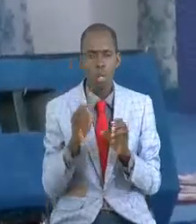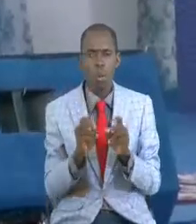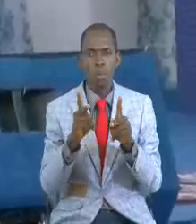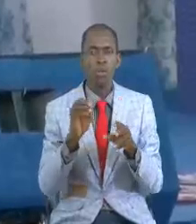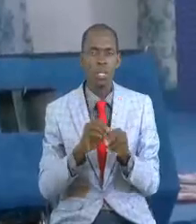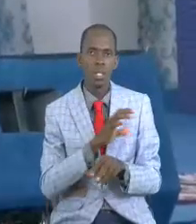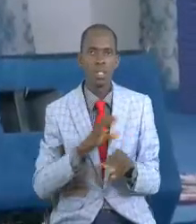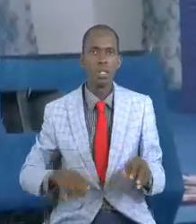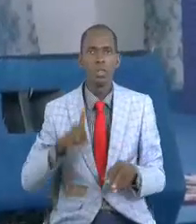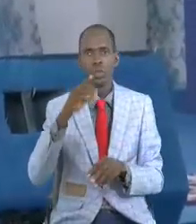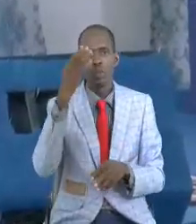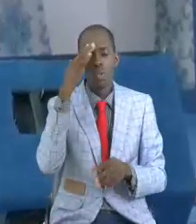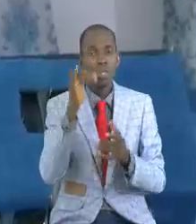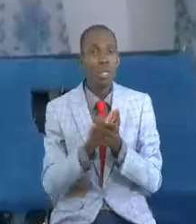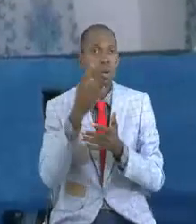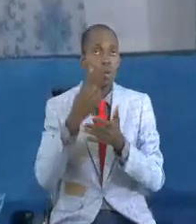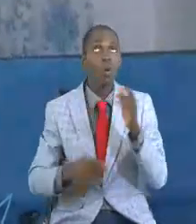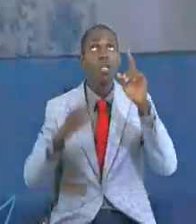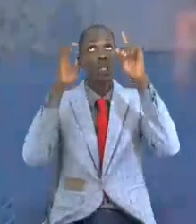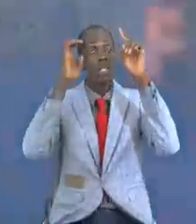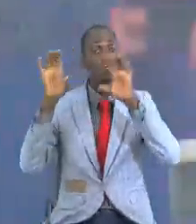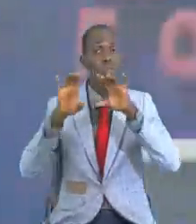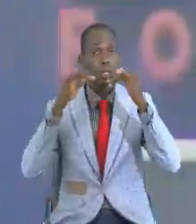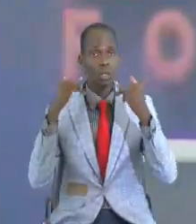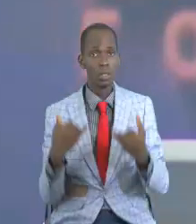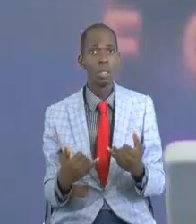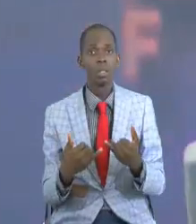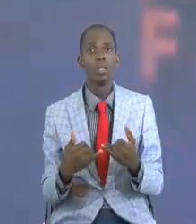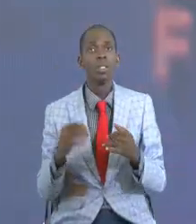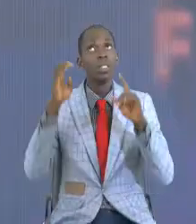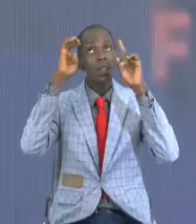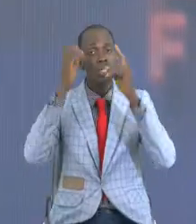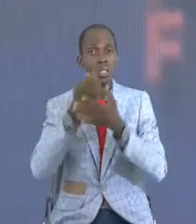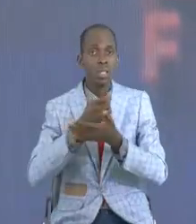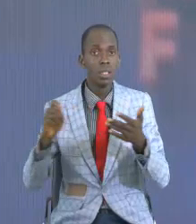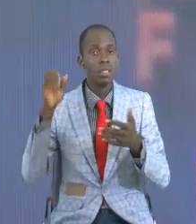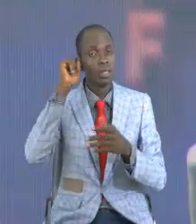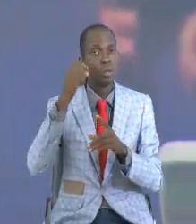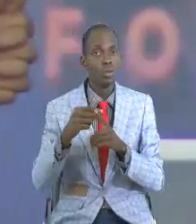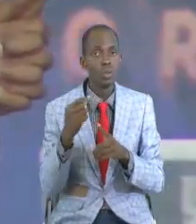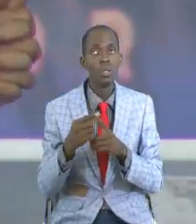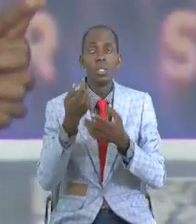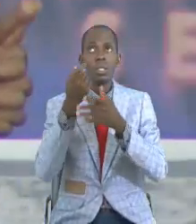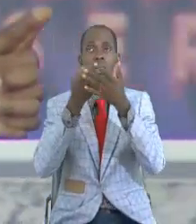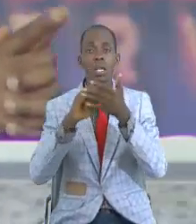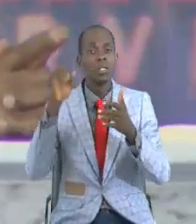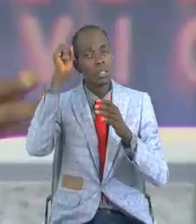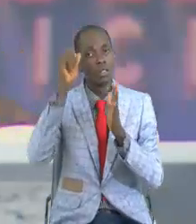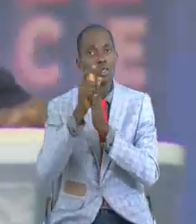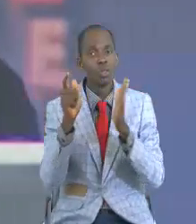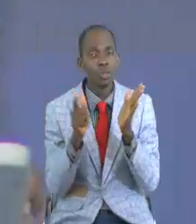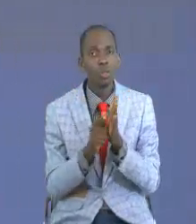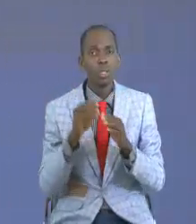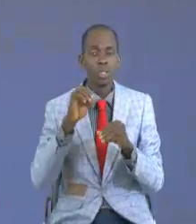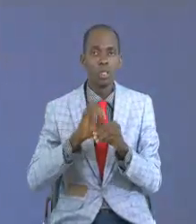know that what he does now, he writes his word, his righteous law in your mind, in your heart.